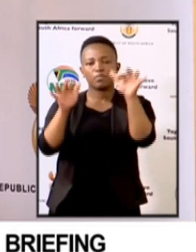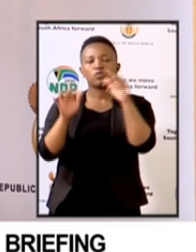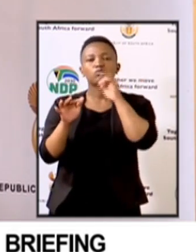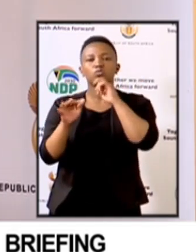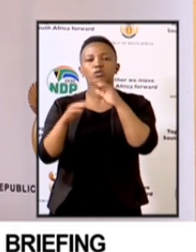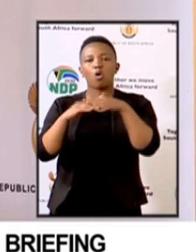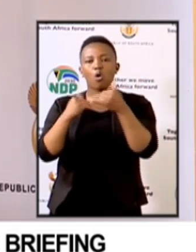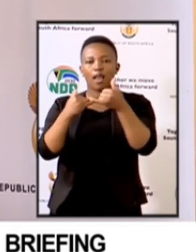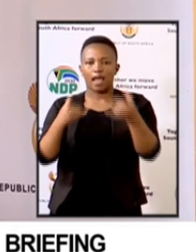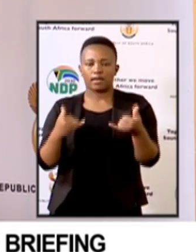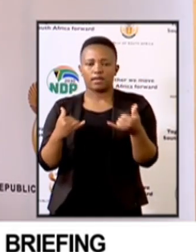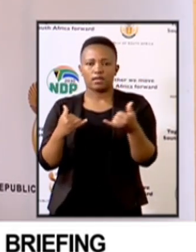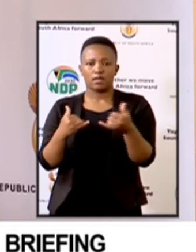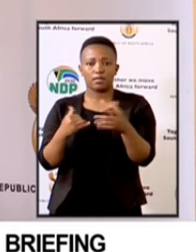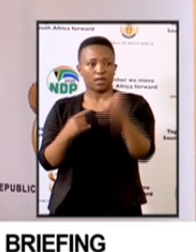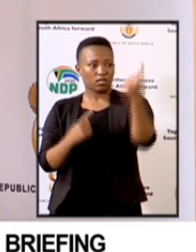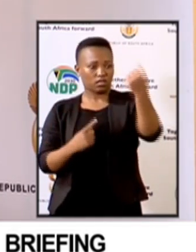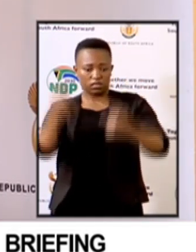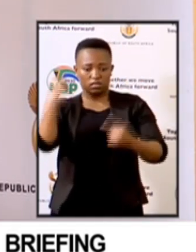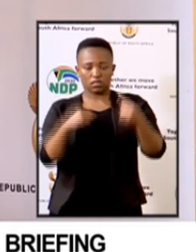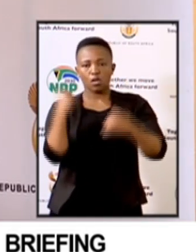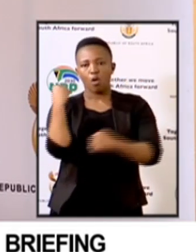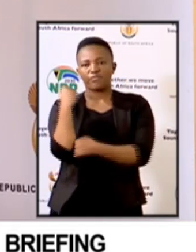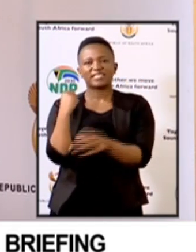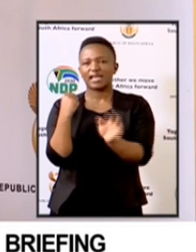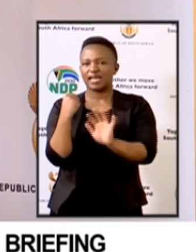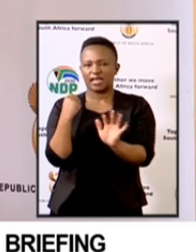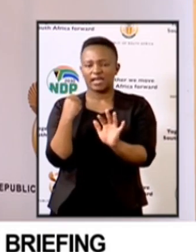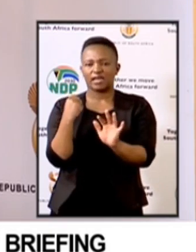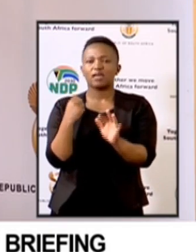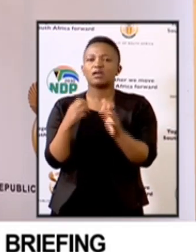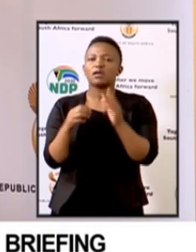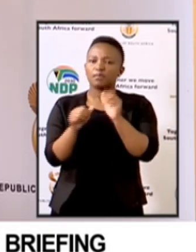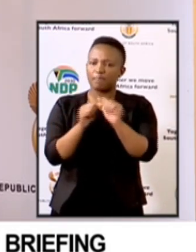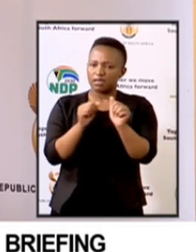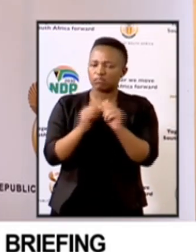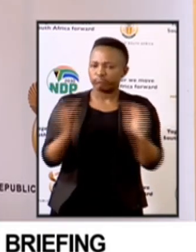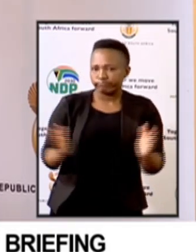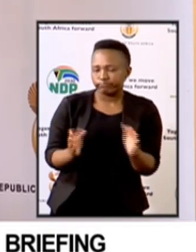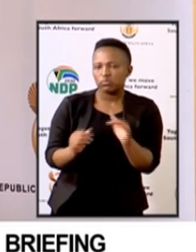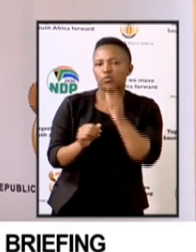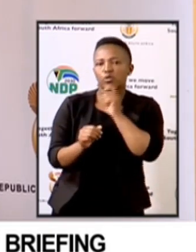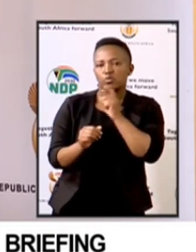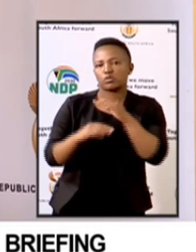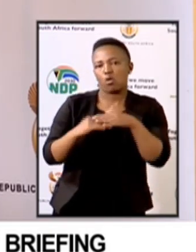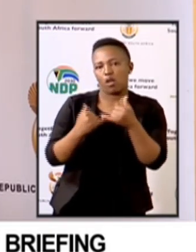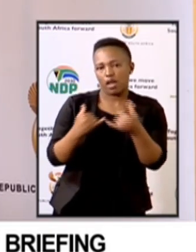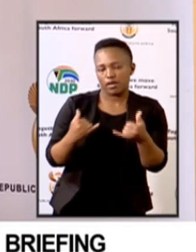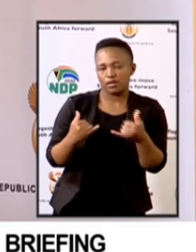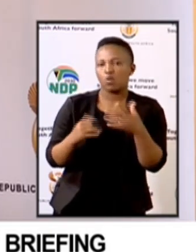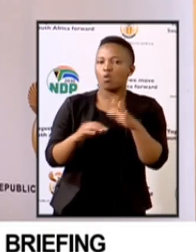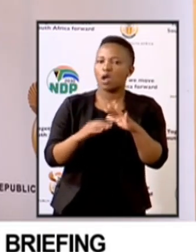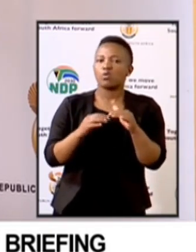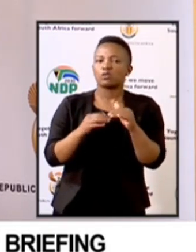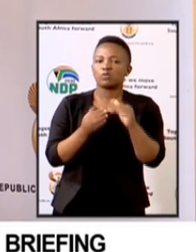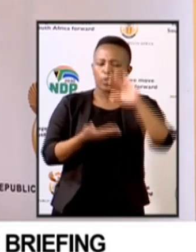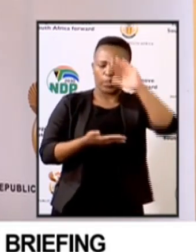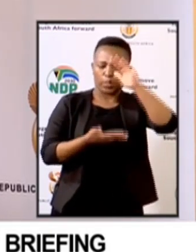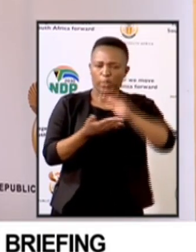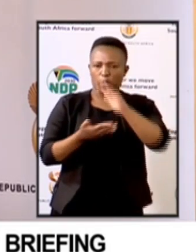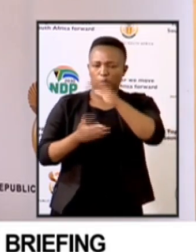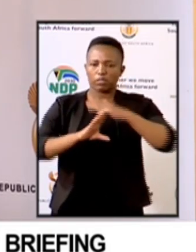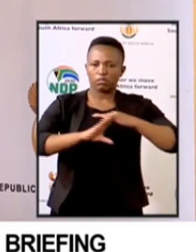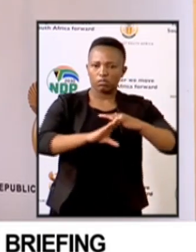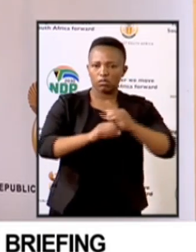to lessen physical interaction and minimize the risk associated with the transmission of